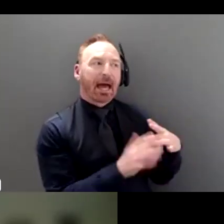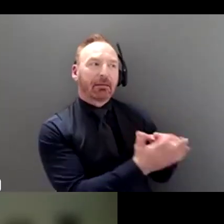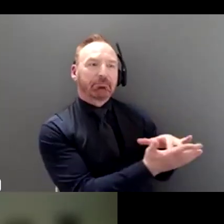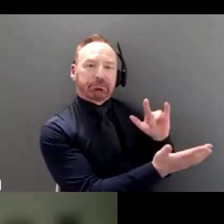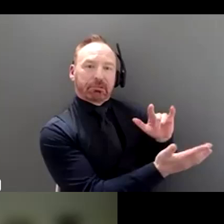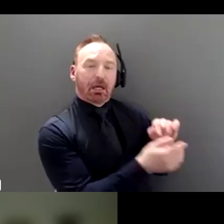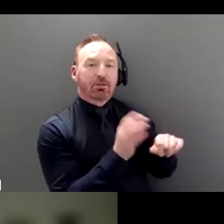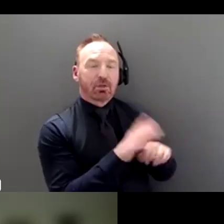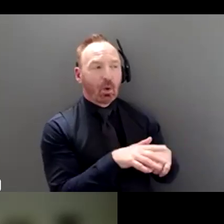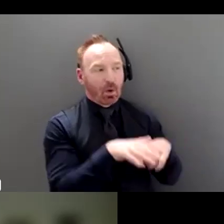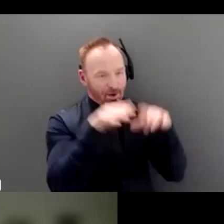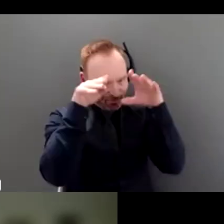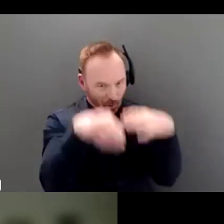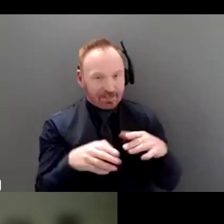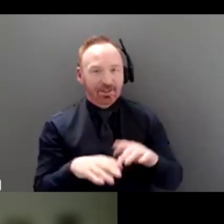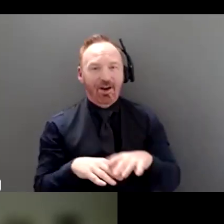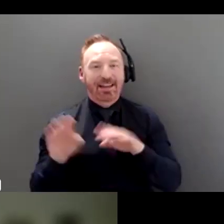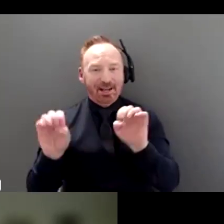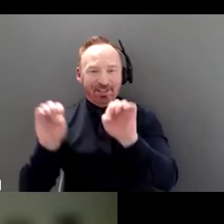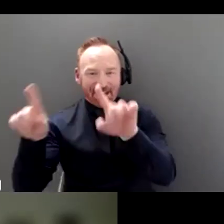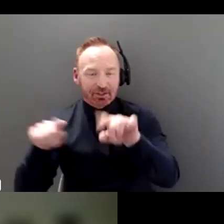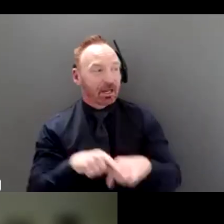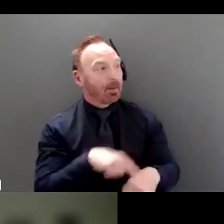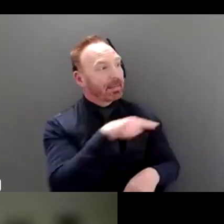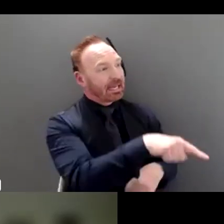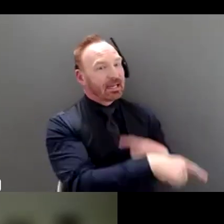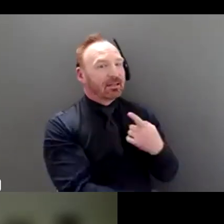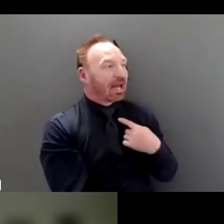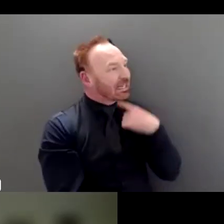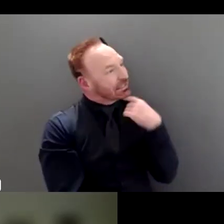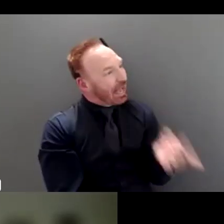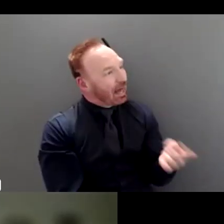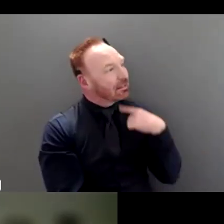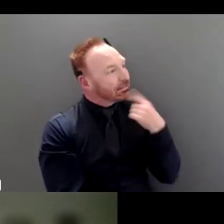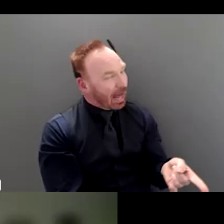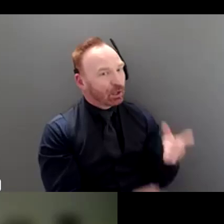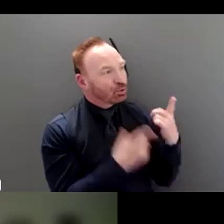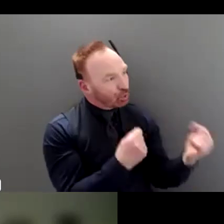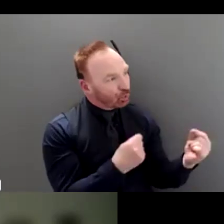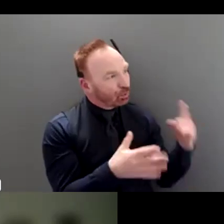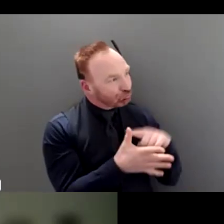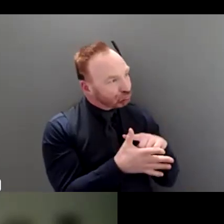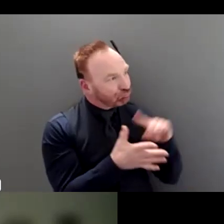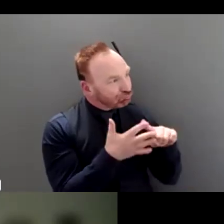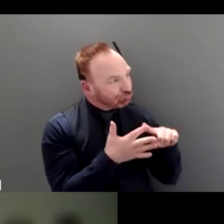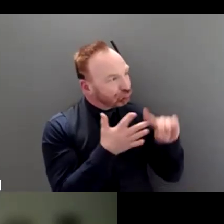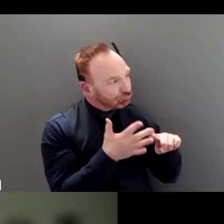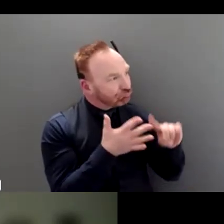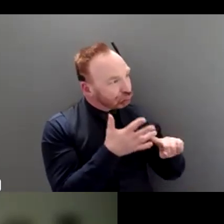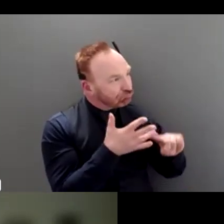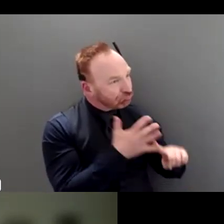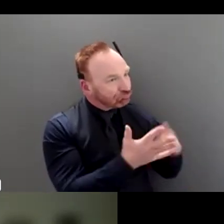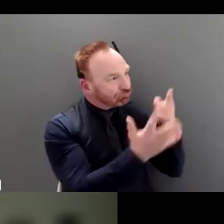education rather than you need to do A, B, and C, right? Where that education piece, when they're ready to get